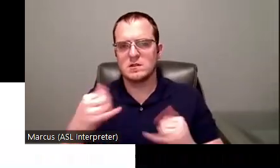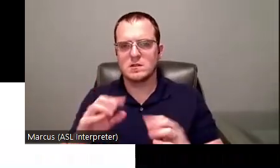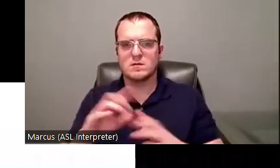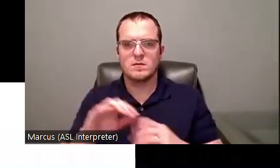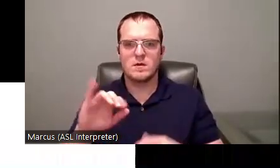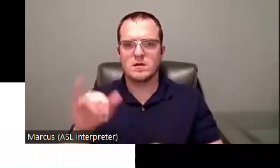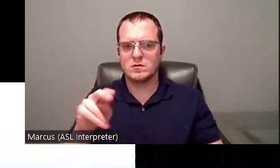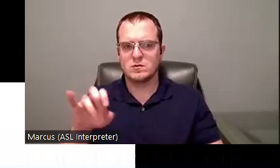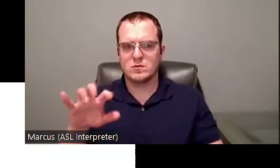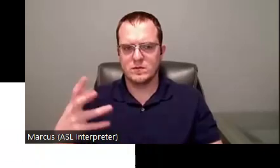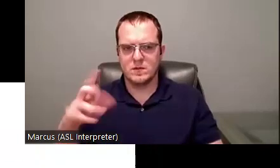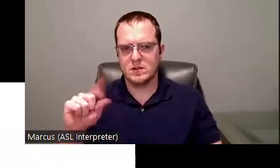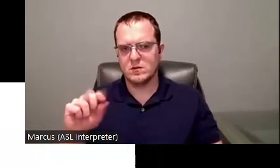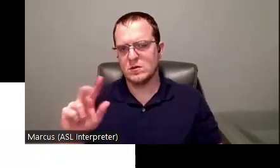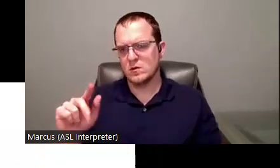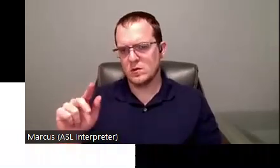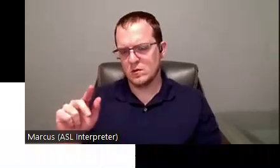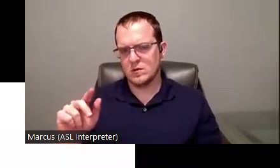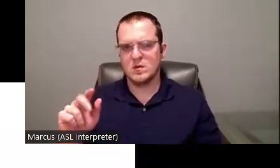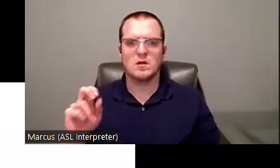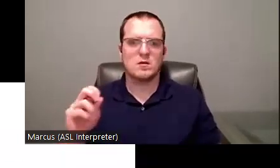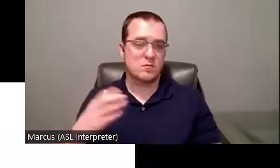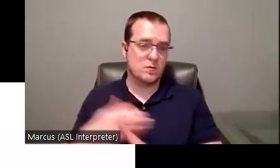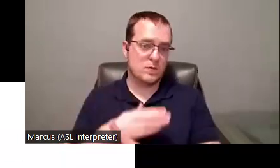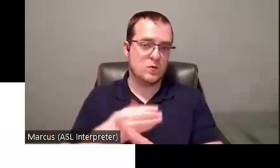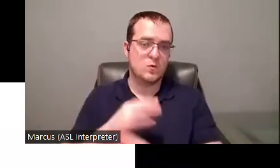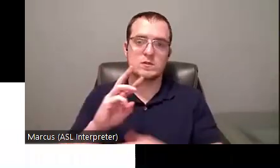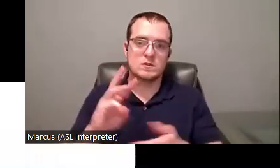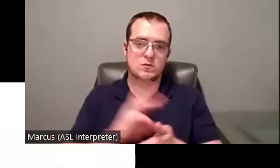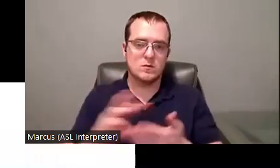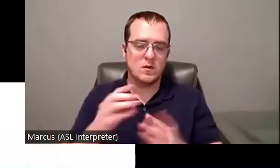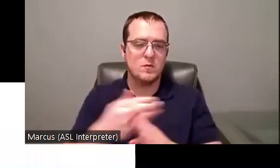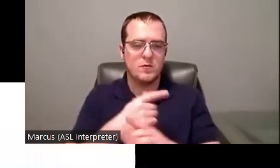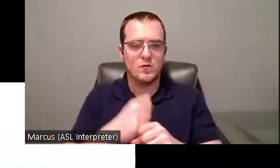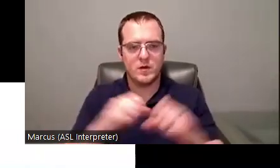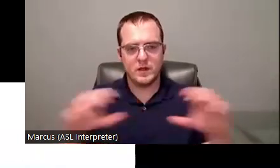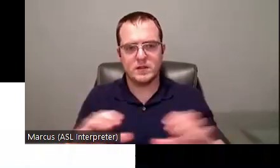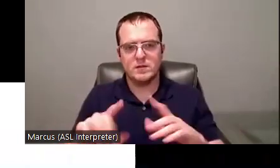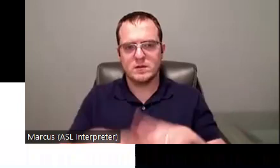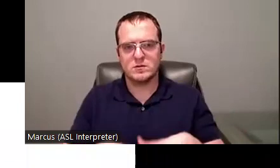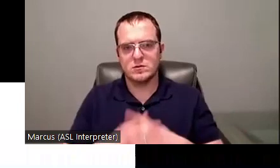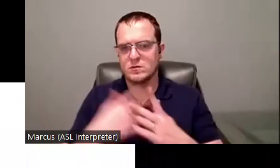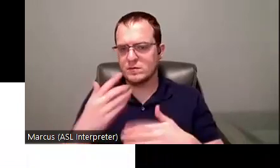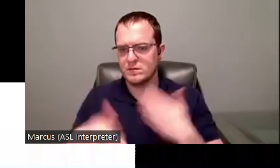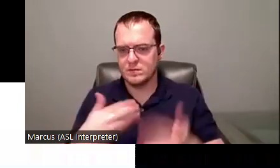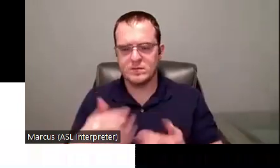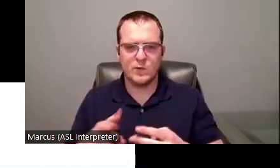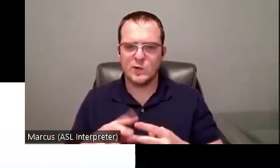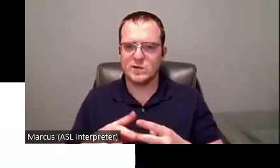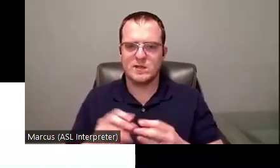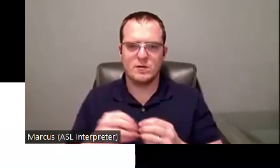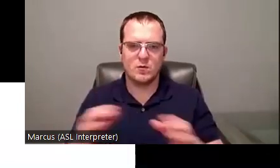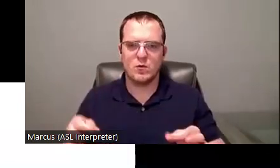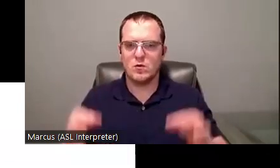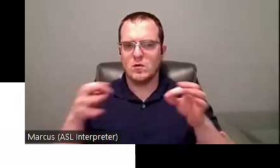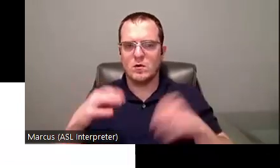5th, 2023, or at least 6 weeks prior to the start of the event, activity, or initiative, whichever is earlier. And